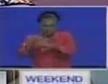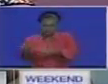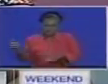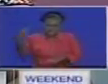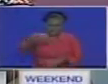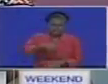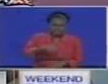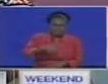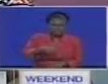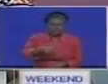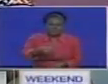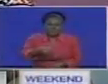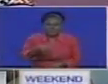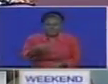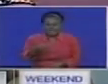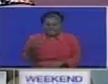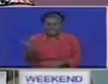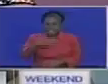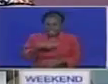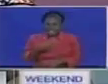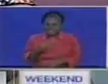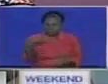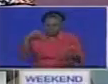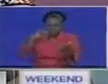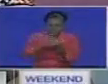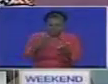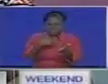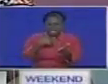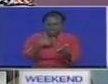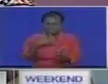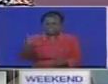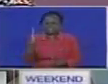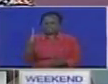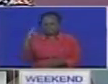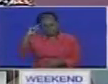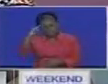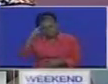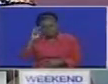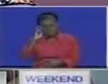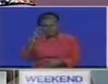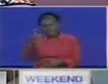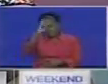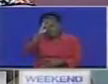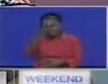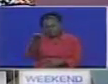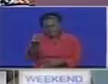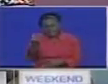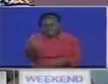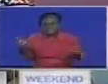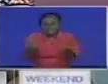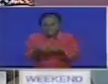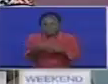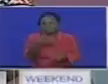delegates, and the day was there, and we thought we had security. We saw policemen all over. We saw our